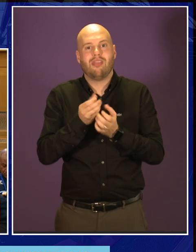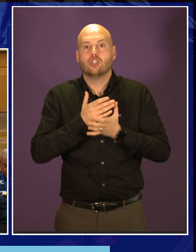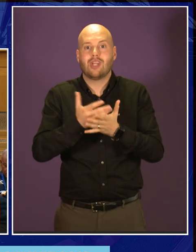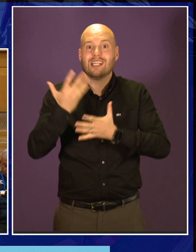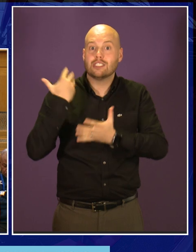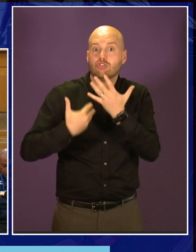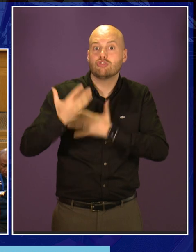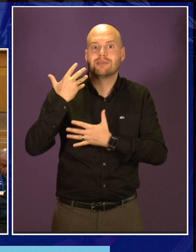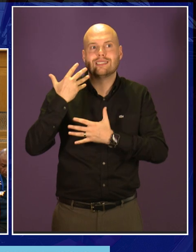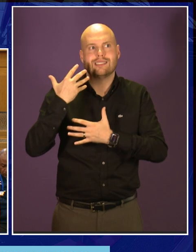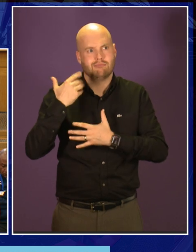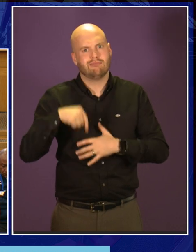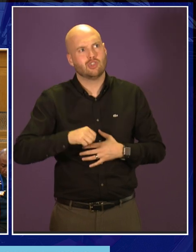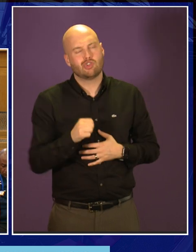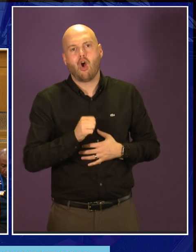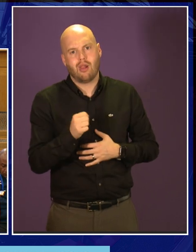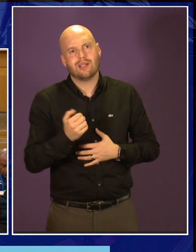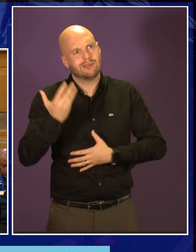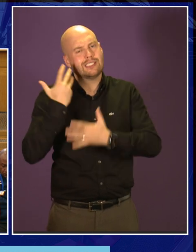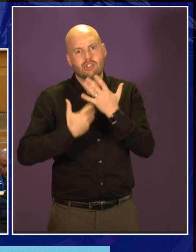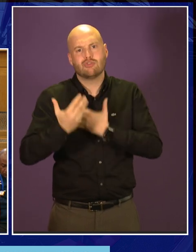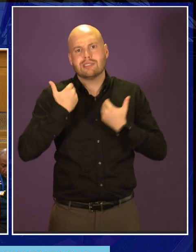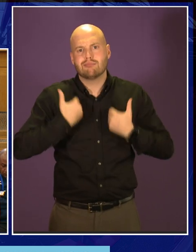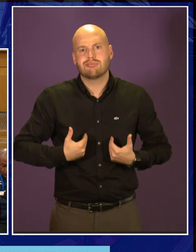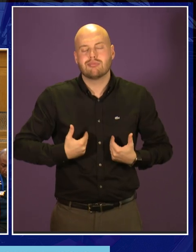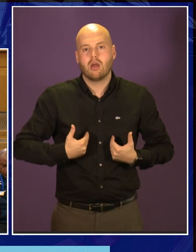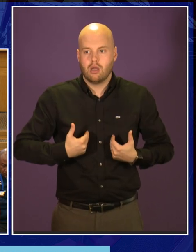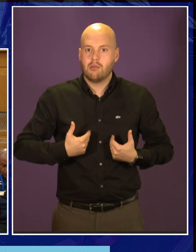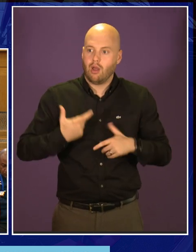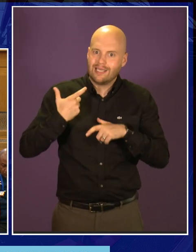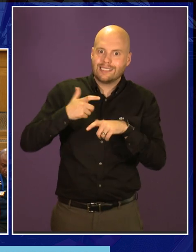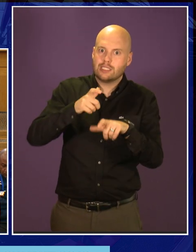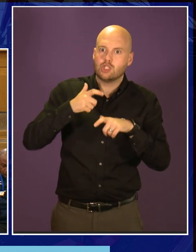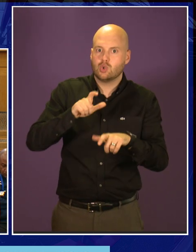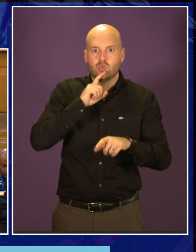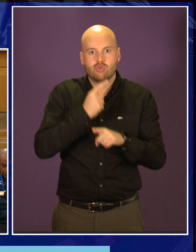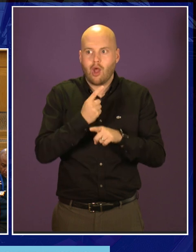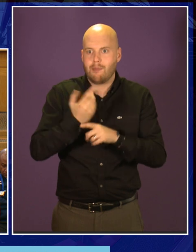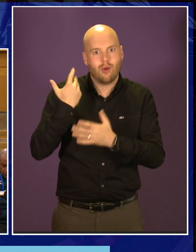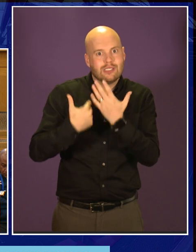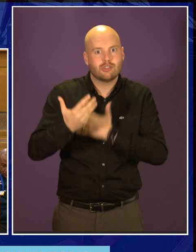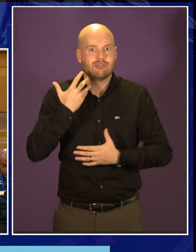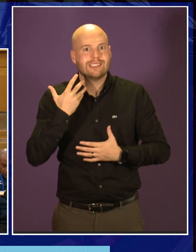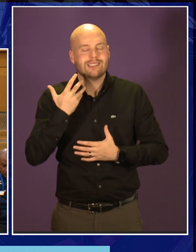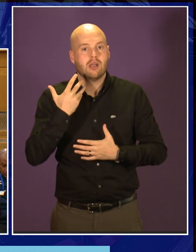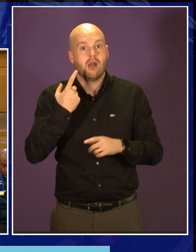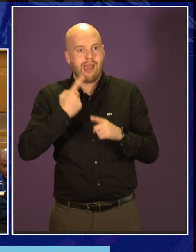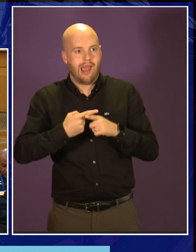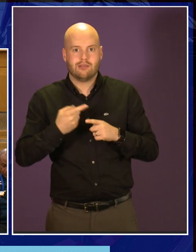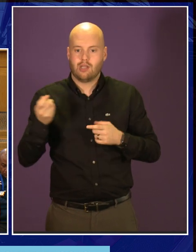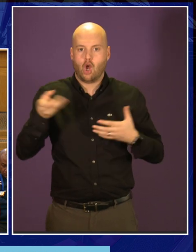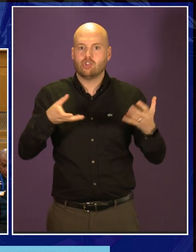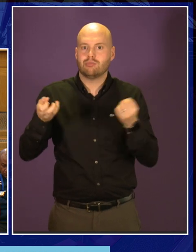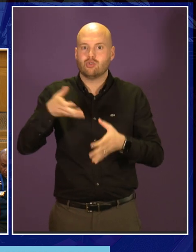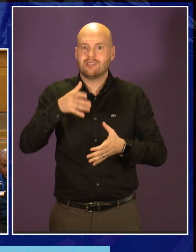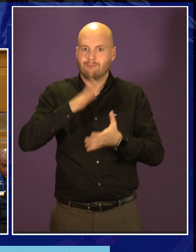like Scotland, and anticipate continued bilateral dialogue, but also contributions from our colleagues all across